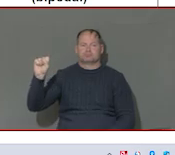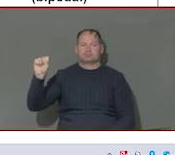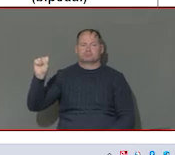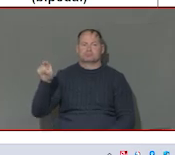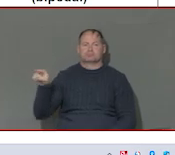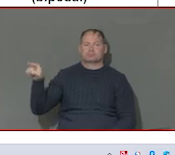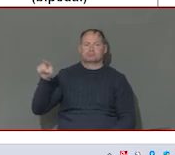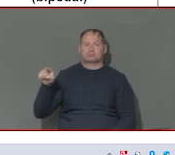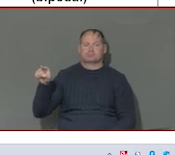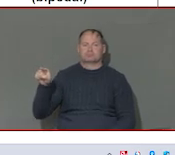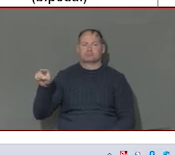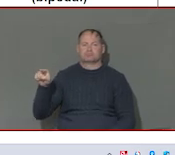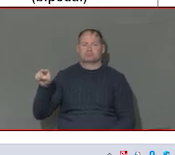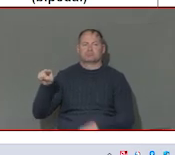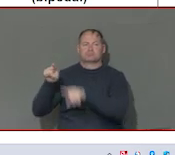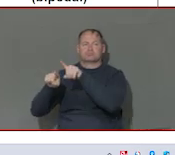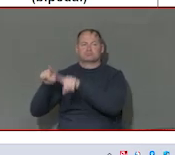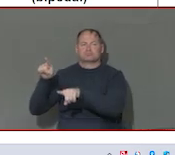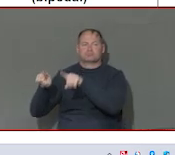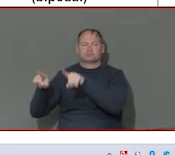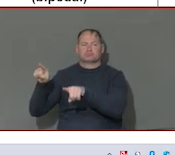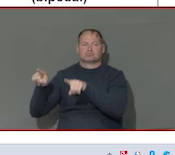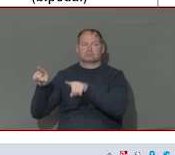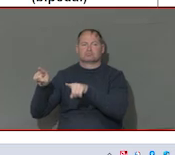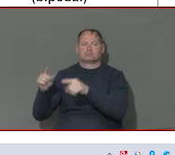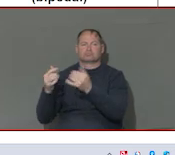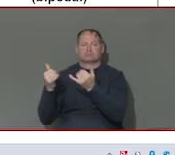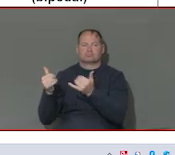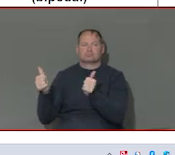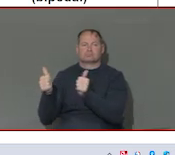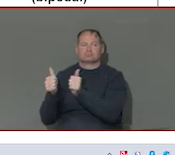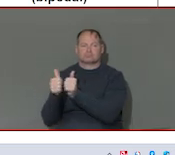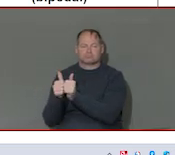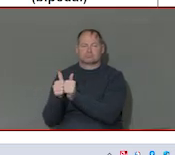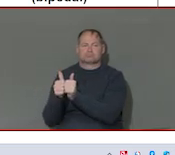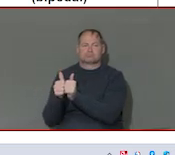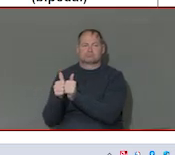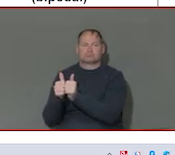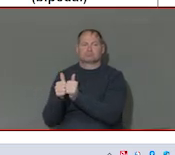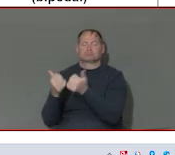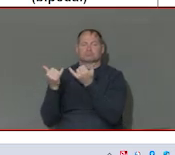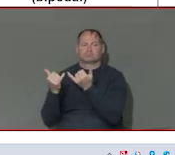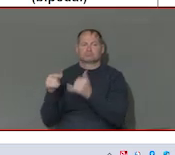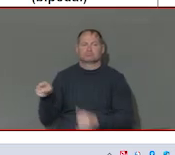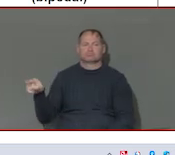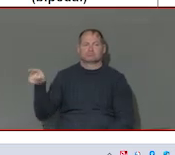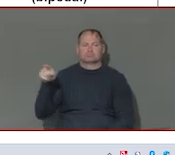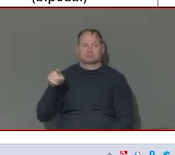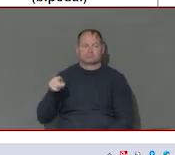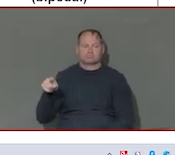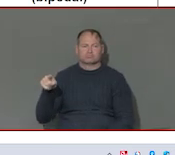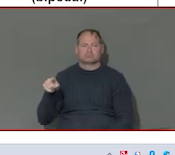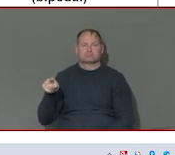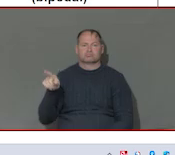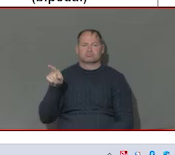are species which are bipedal. Hominins are the species that are